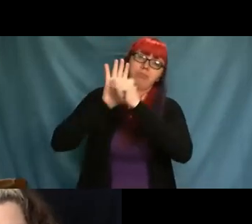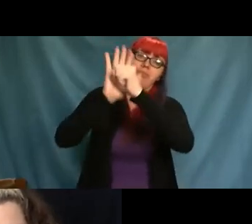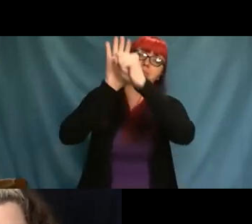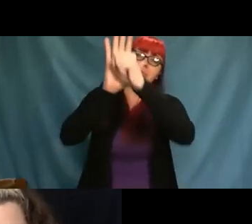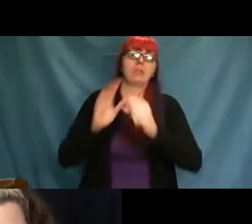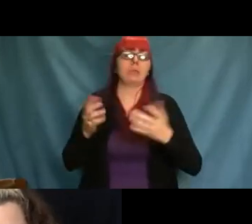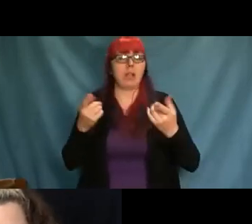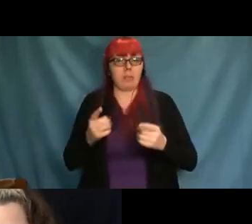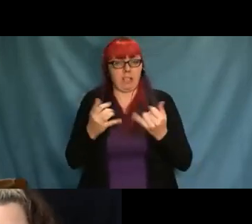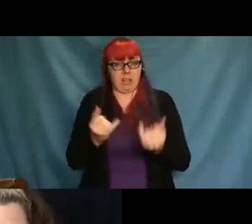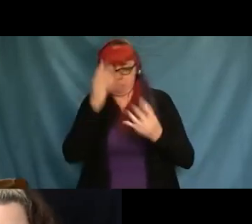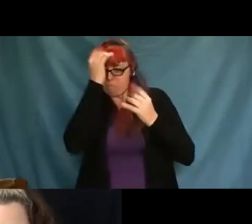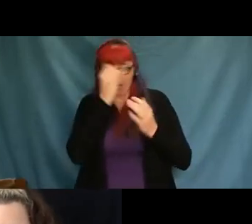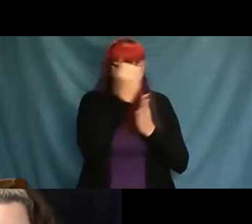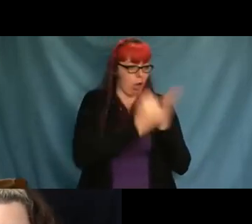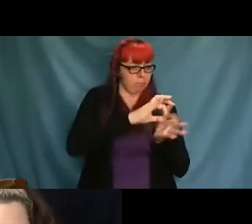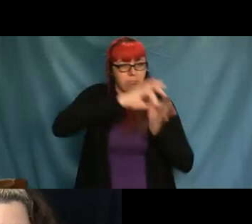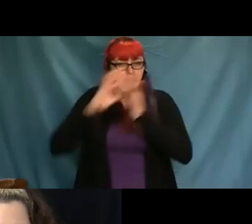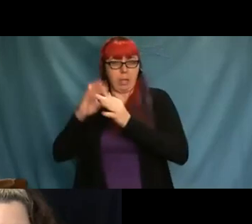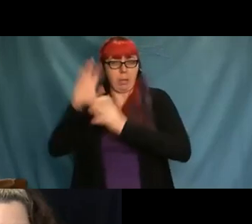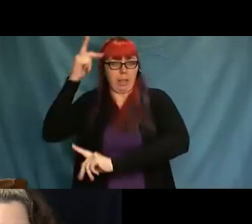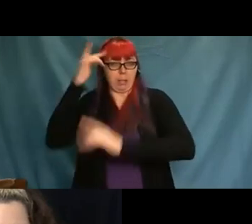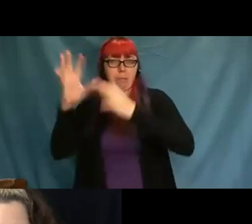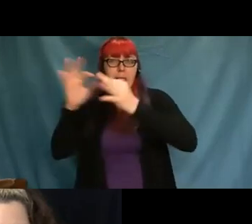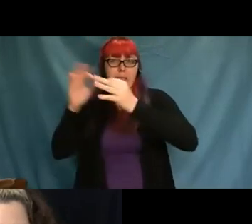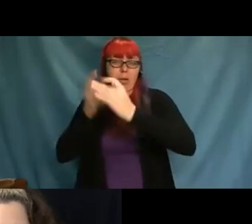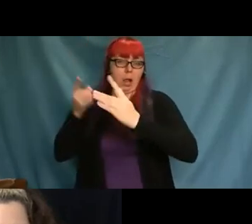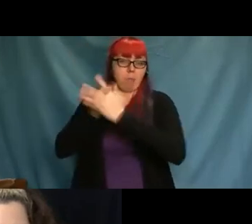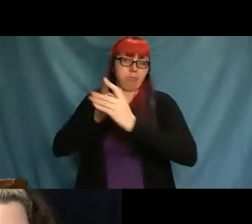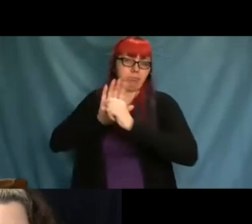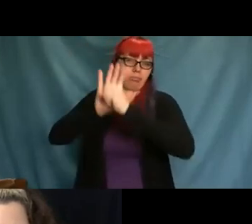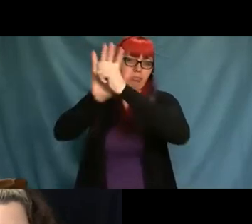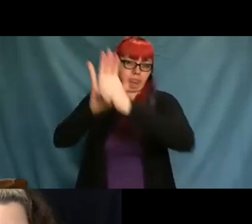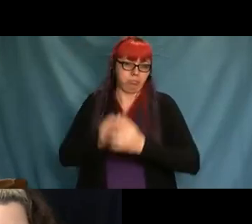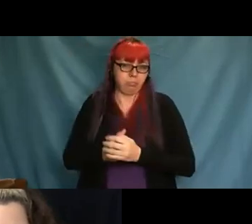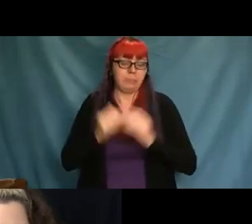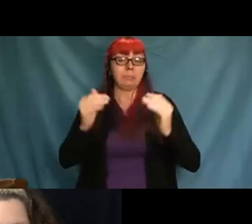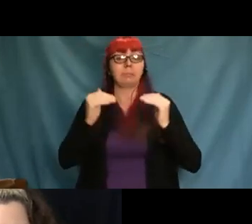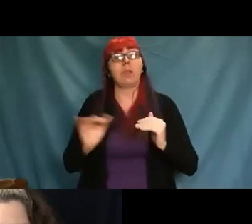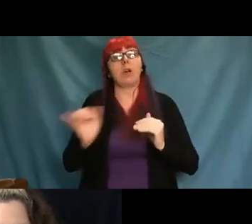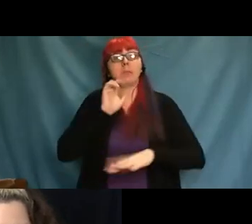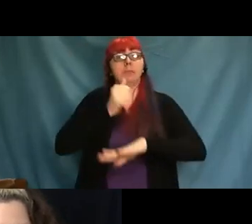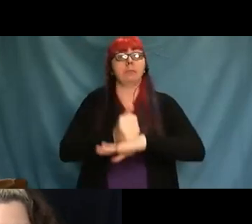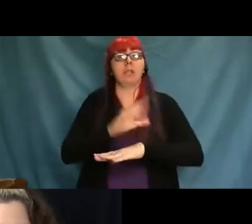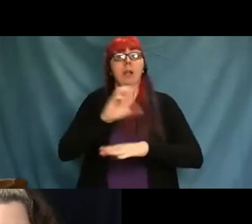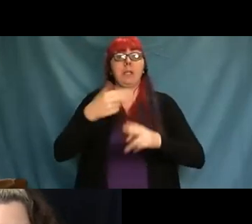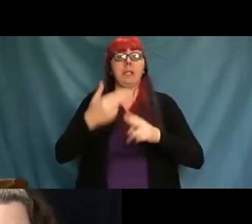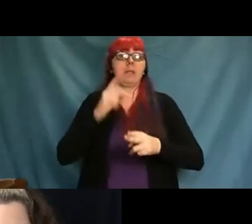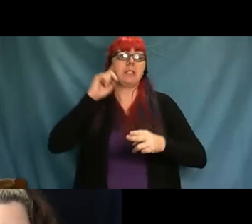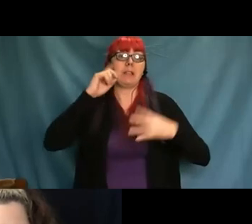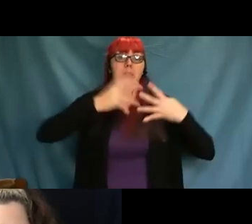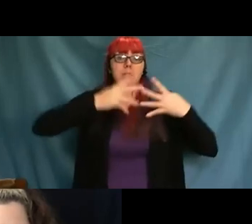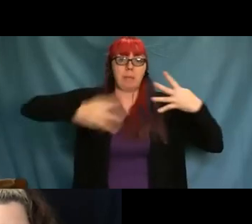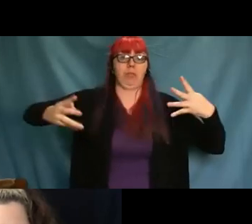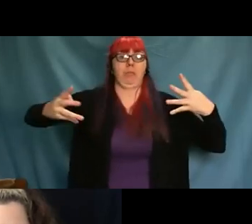statements, and also establishing Deaf Spectrum, where the focus is on promoting the accessible usage of